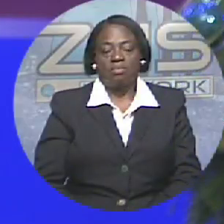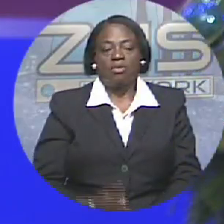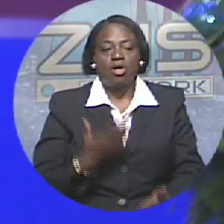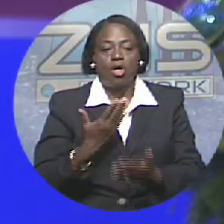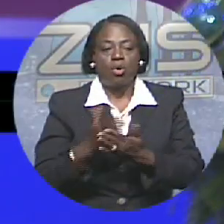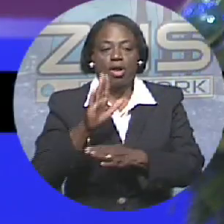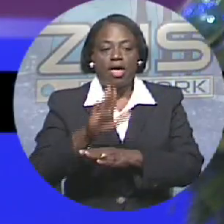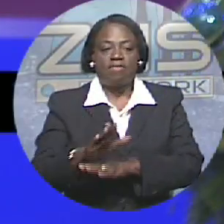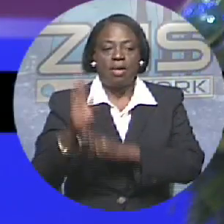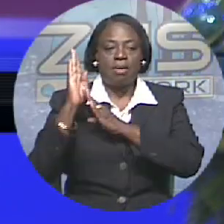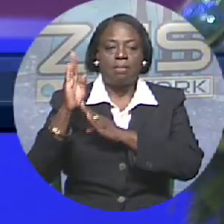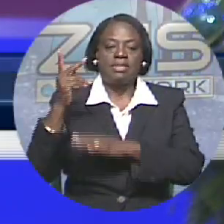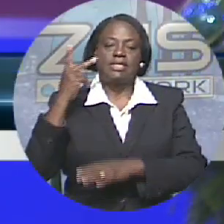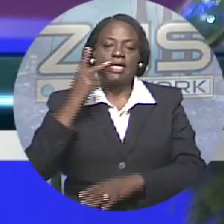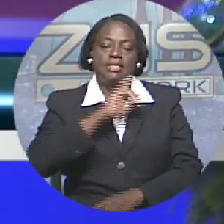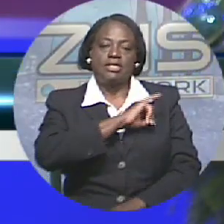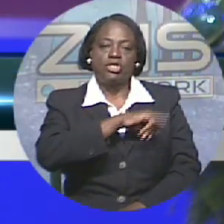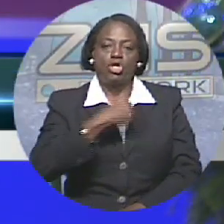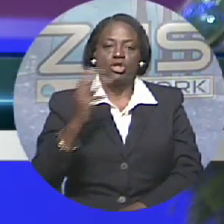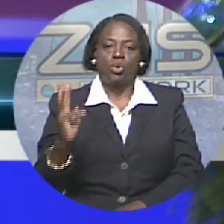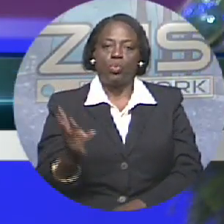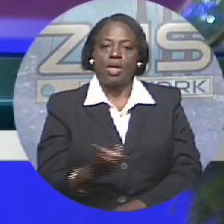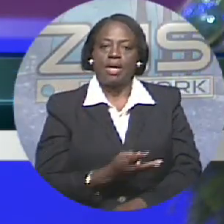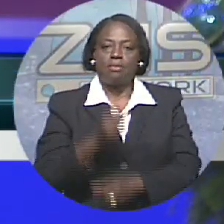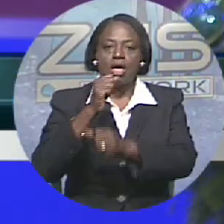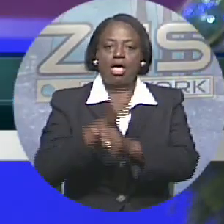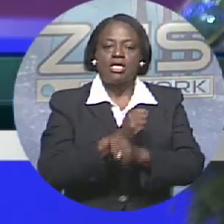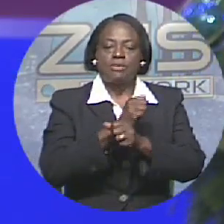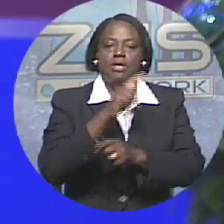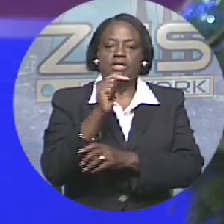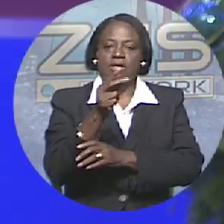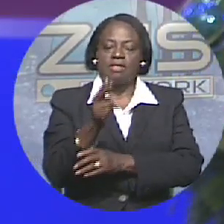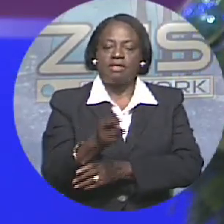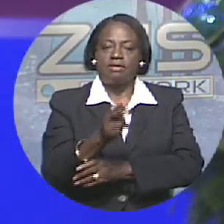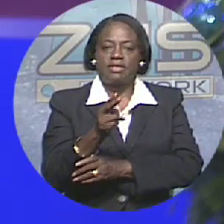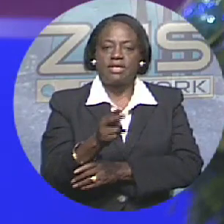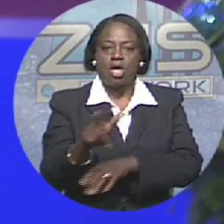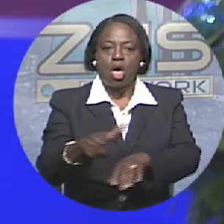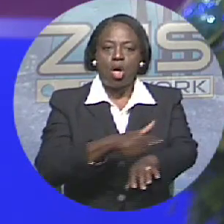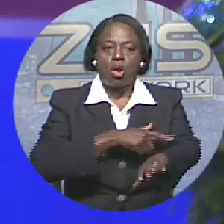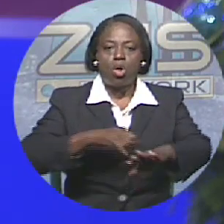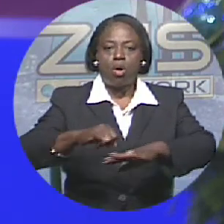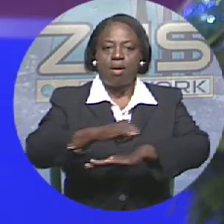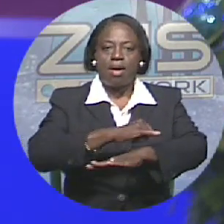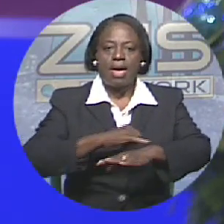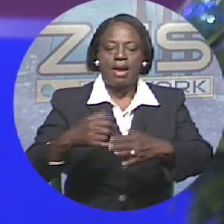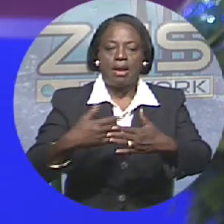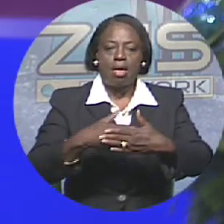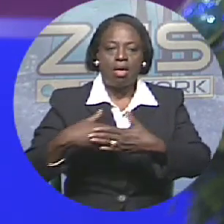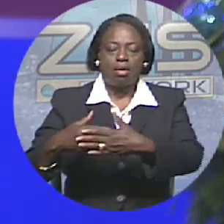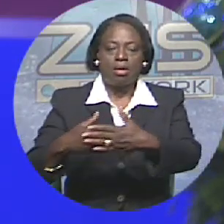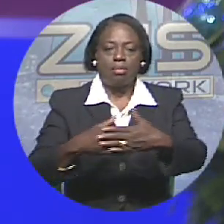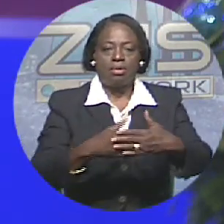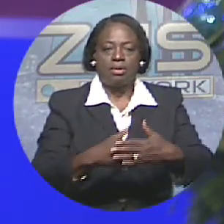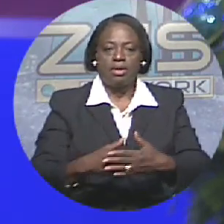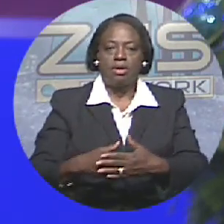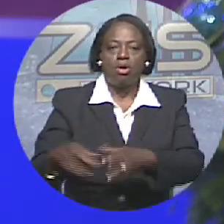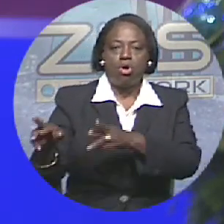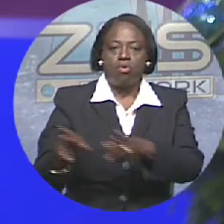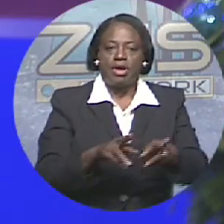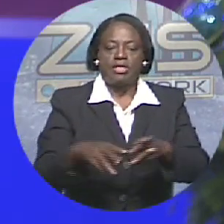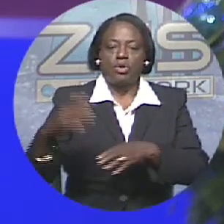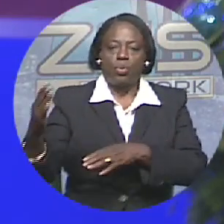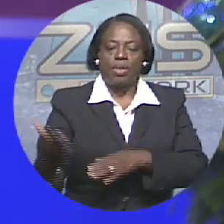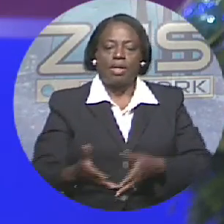Good evening, Bahamas. I'm Kelsey Johnson. Welcome to Sports Thursday. The Long Island community is ready to welcome basketball teams from around the